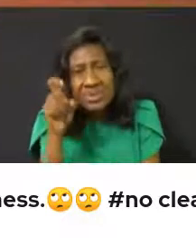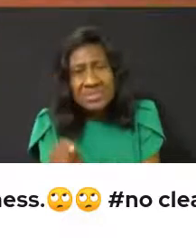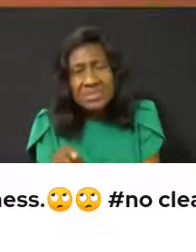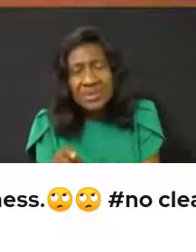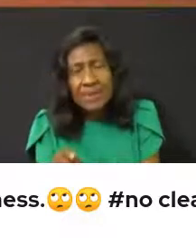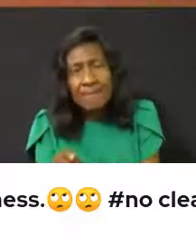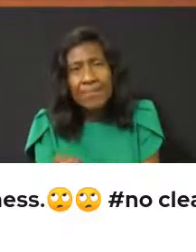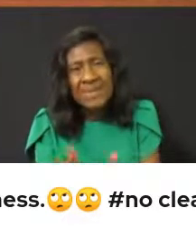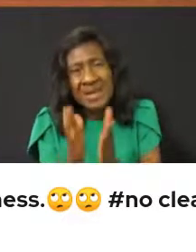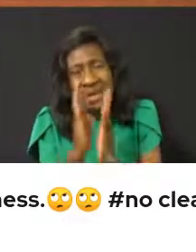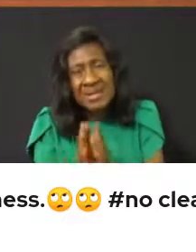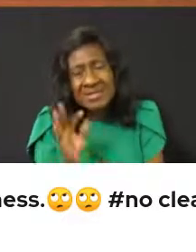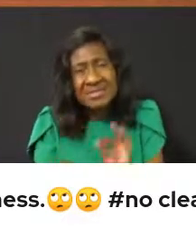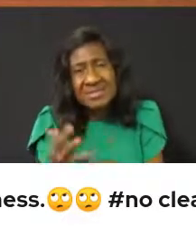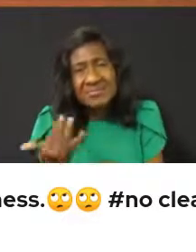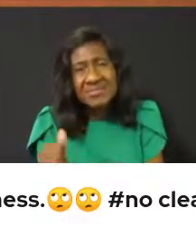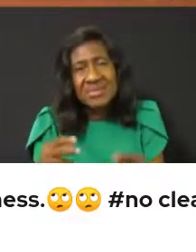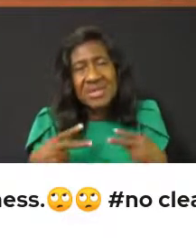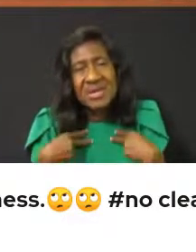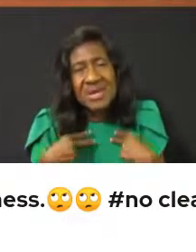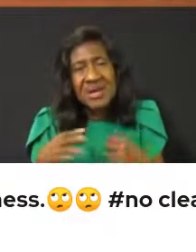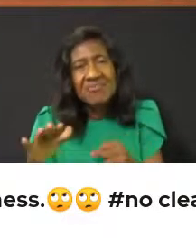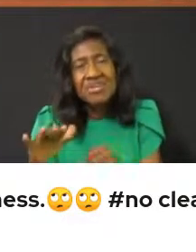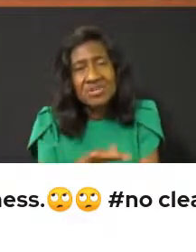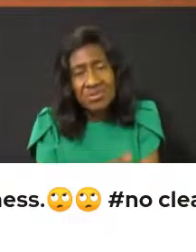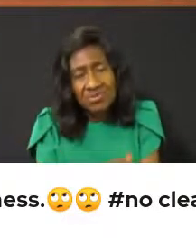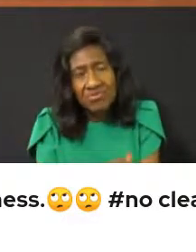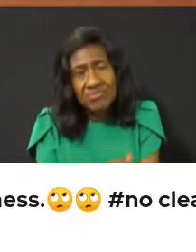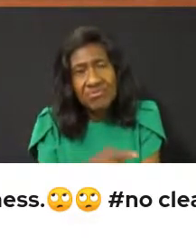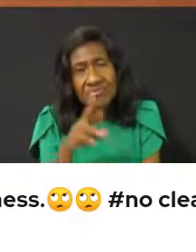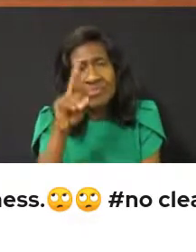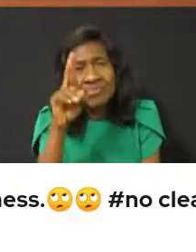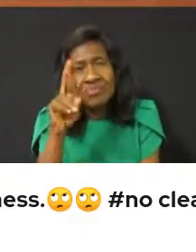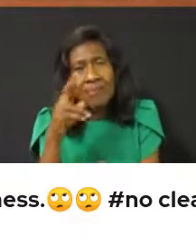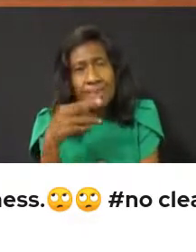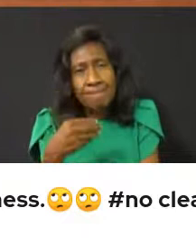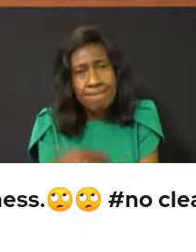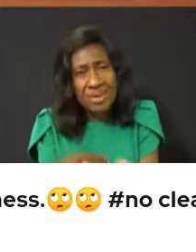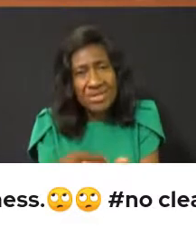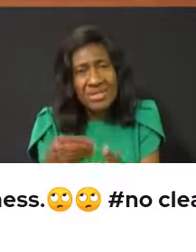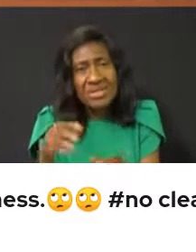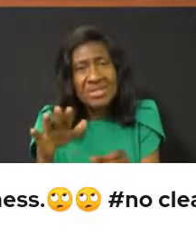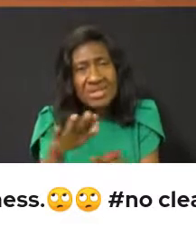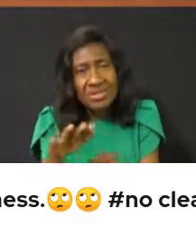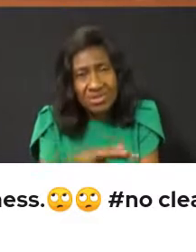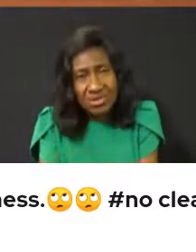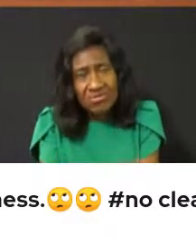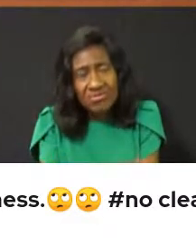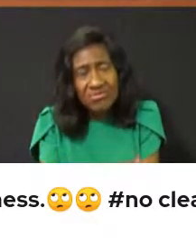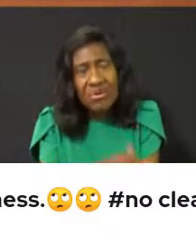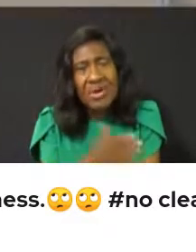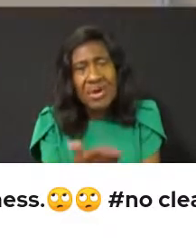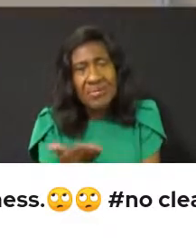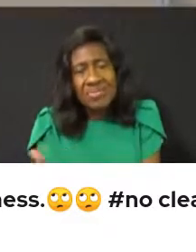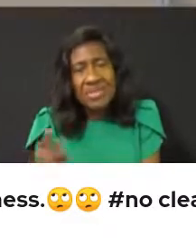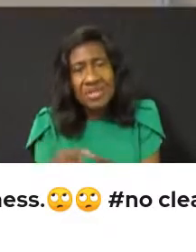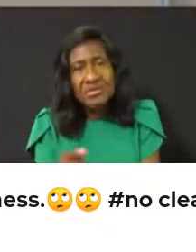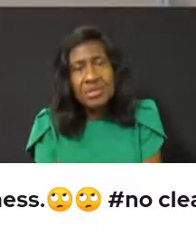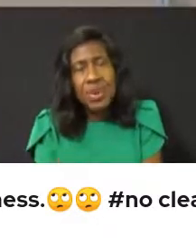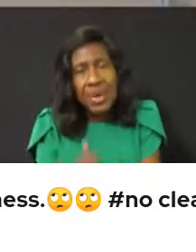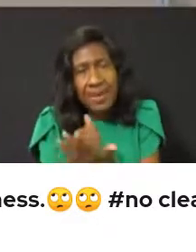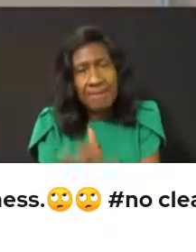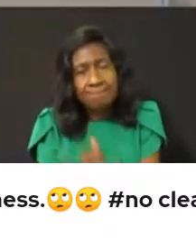that? I think in early stages, the top priority today is the opening date, who can